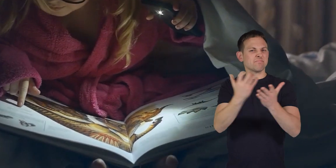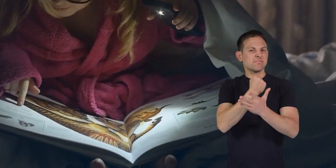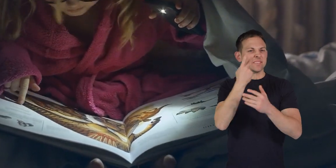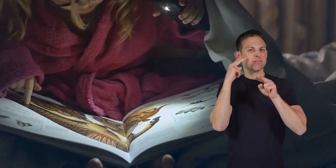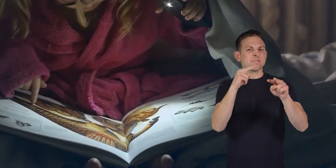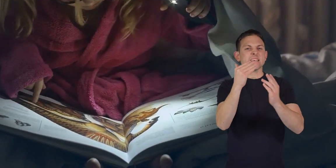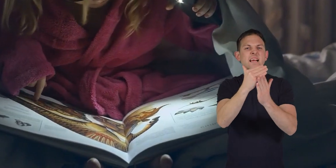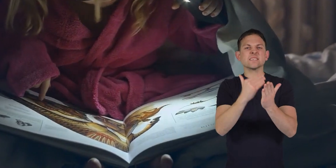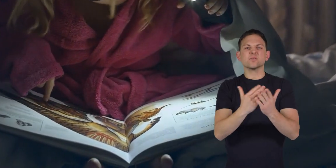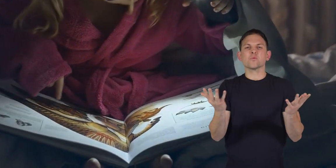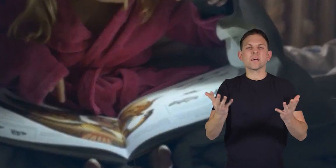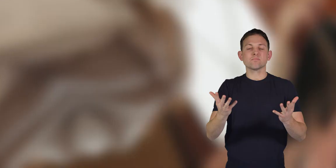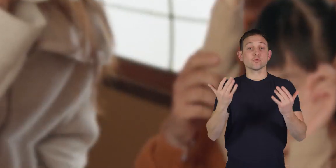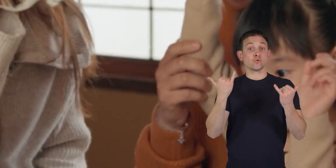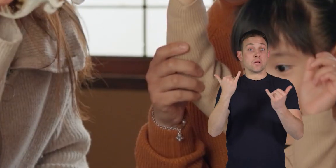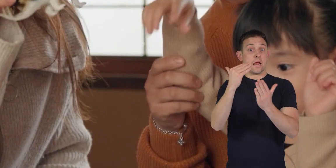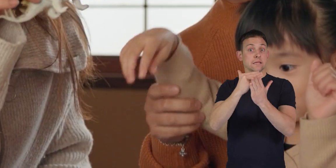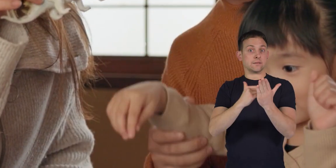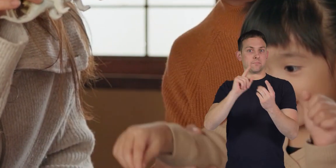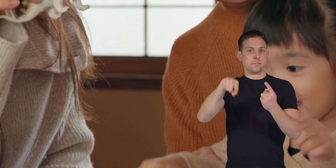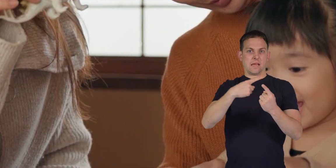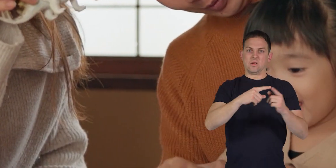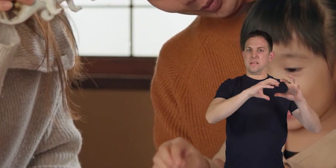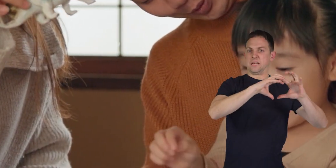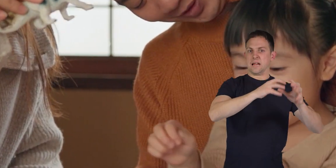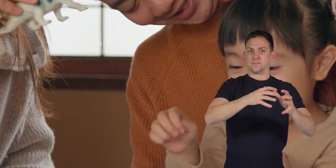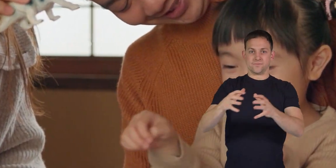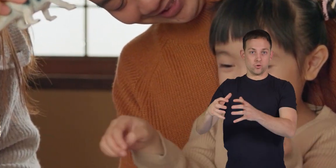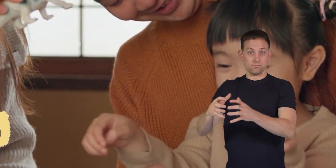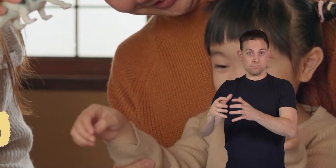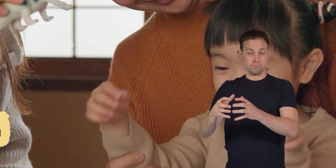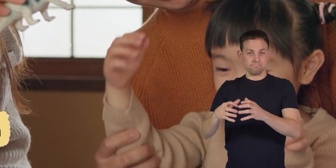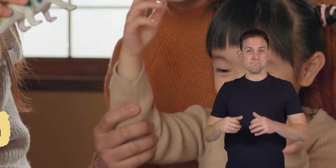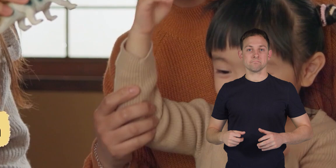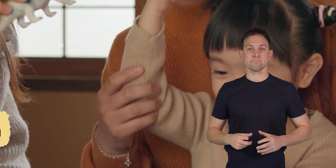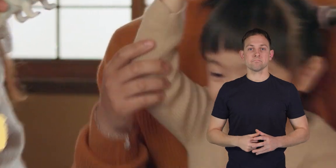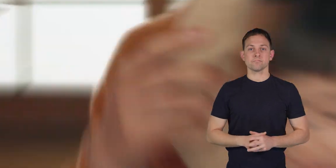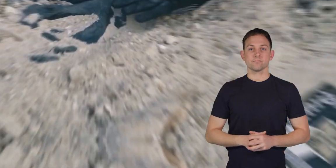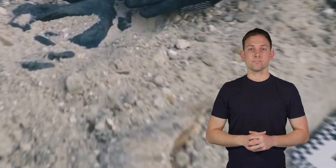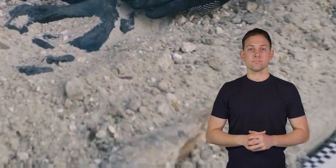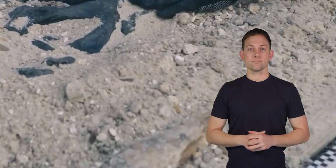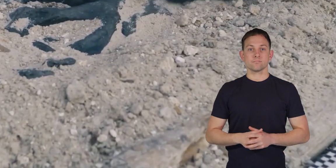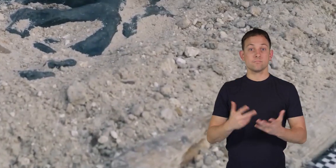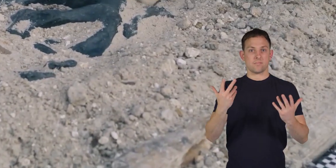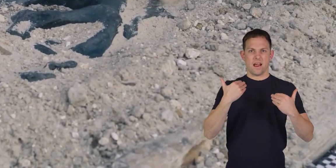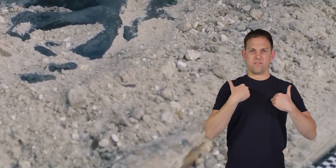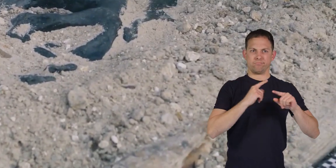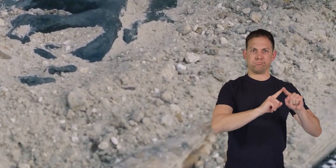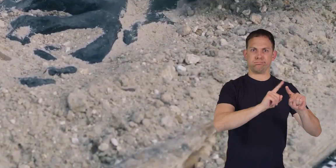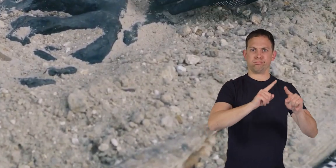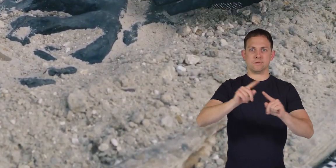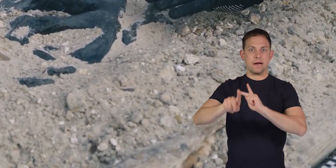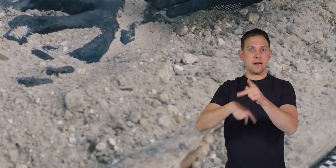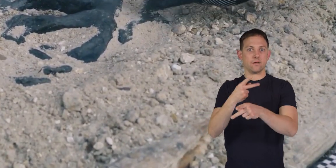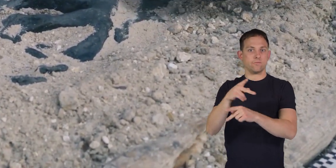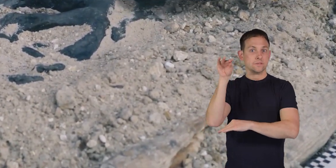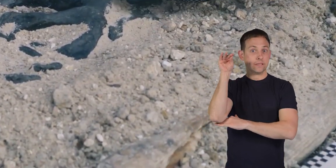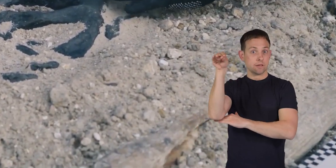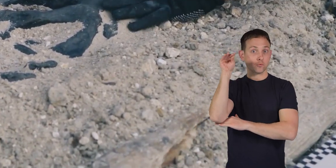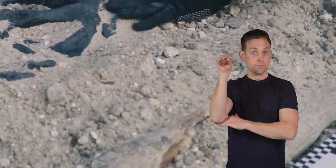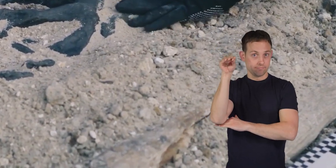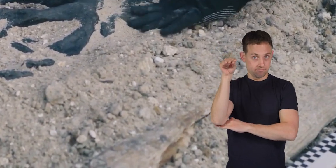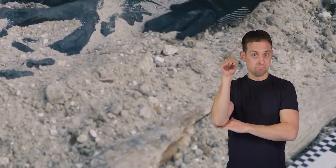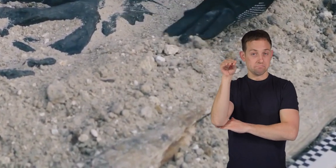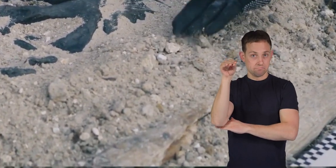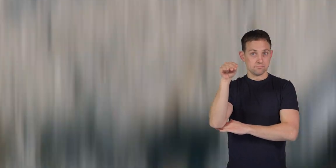what today's lesson will be. Today's lesson is about classification. There are lots of different kinds